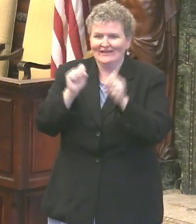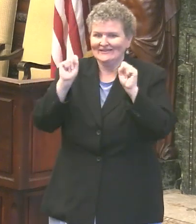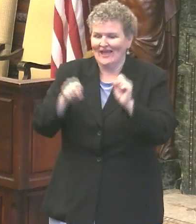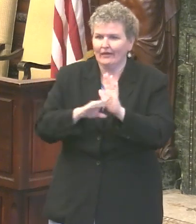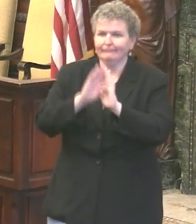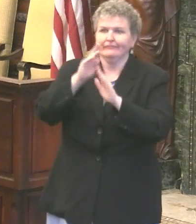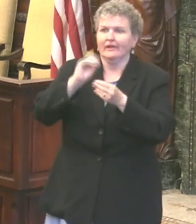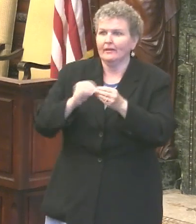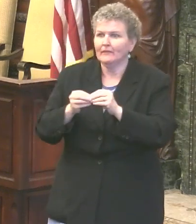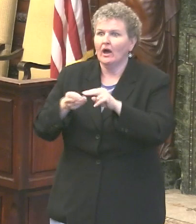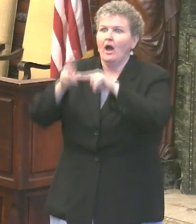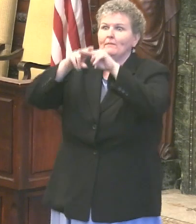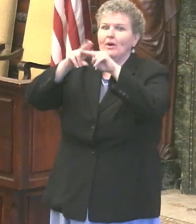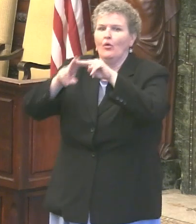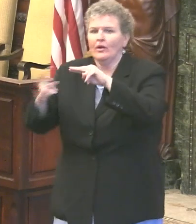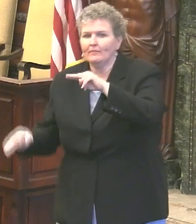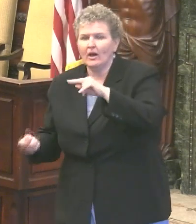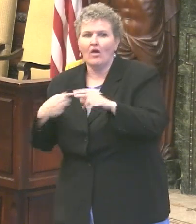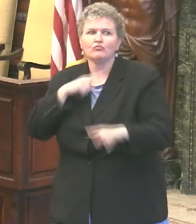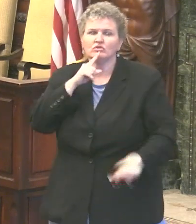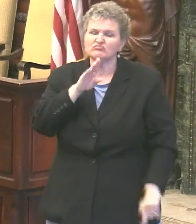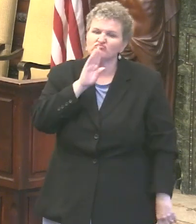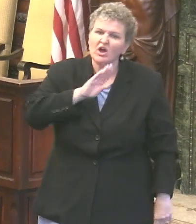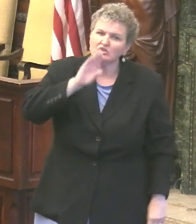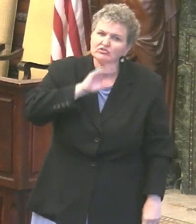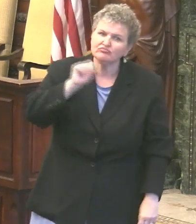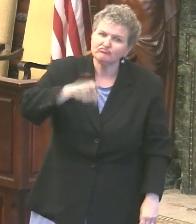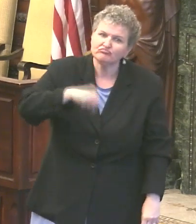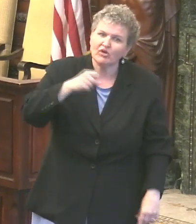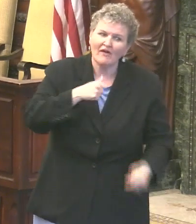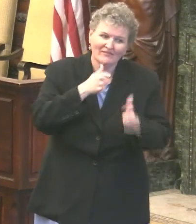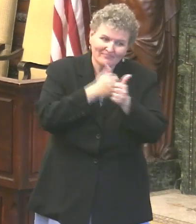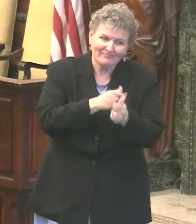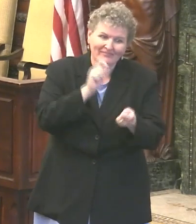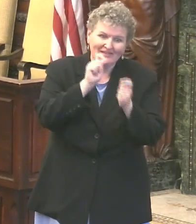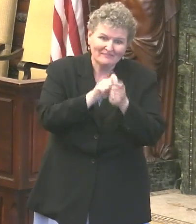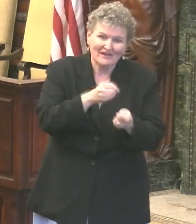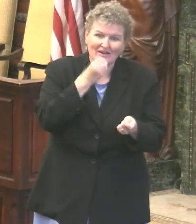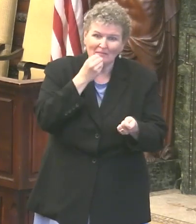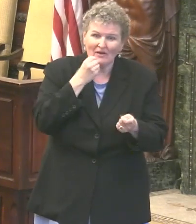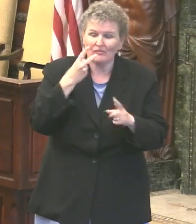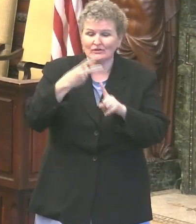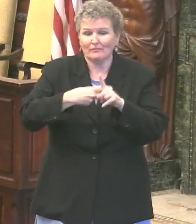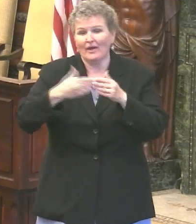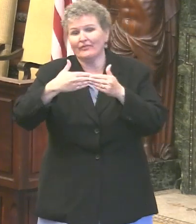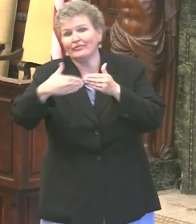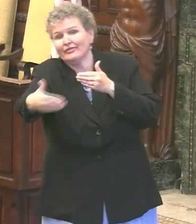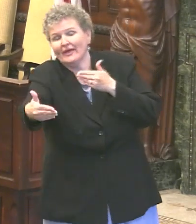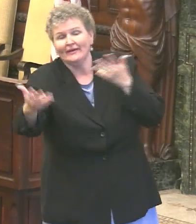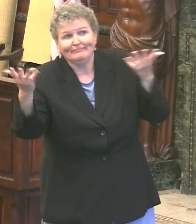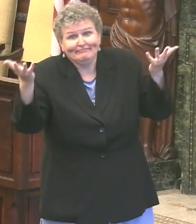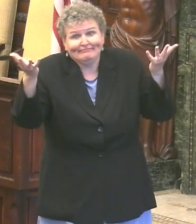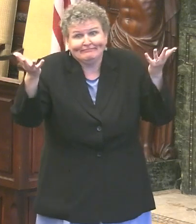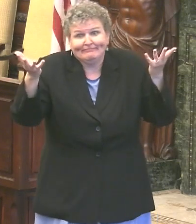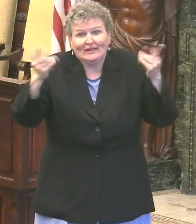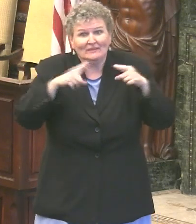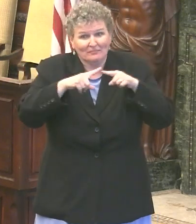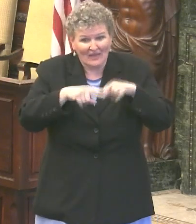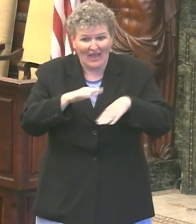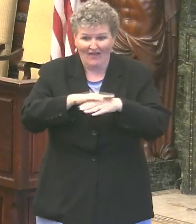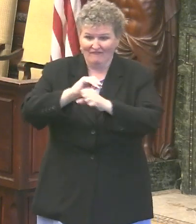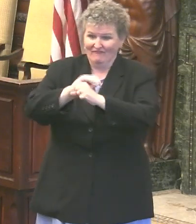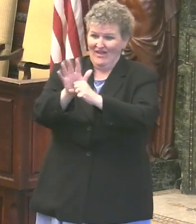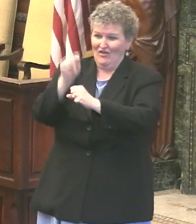And I know that's frustrating. People wanted to be able to predict what's going to be like in 2 months, but we just don't know. Thank you. All